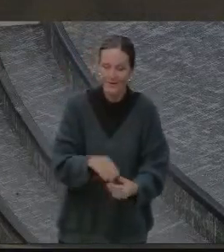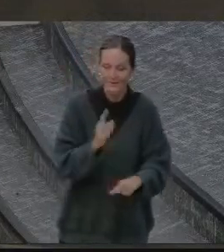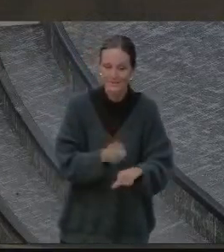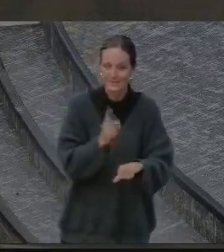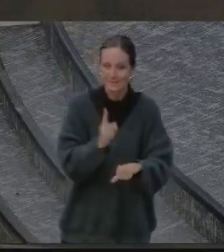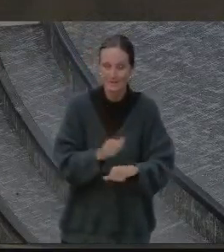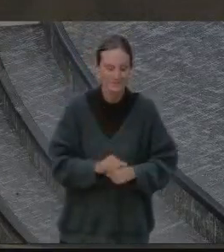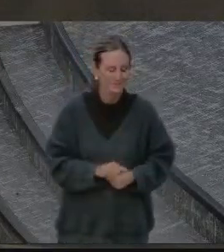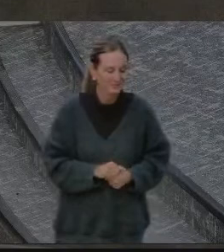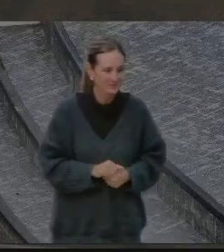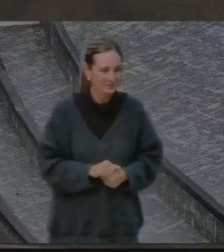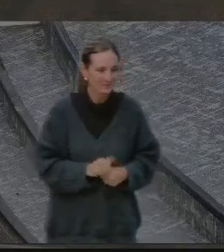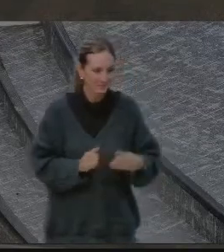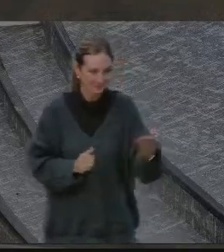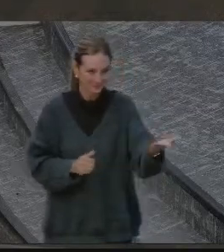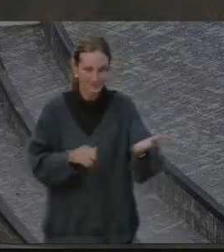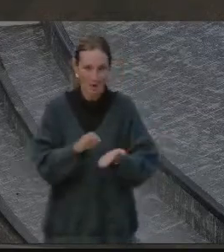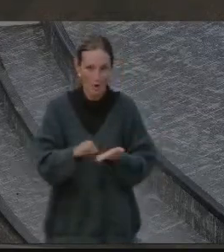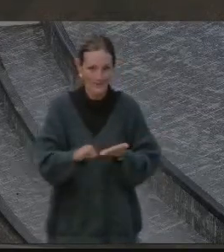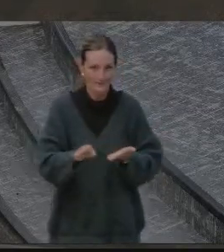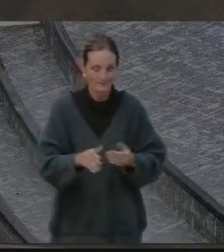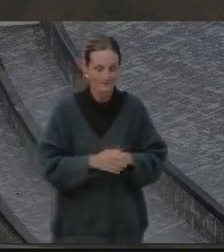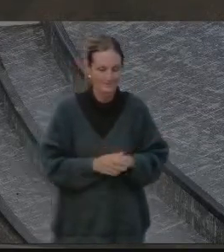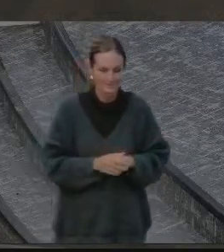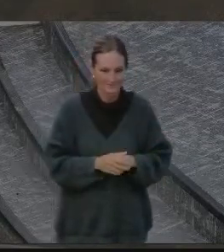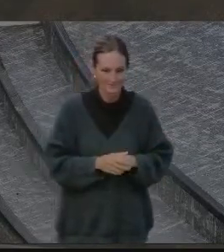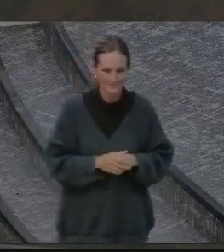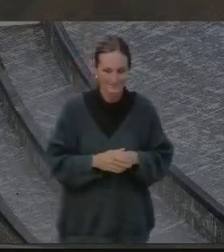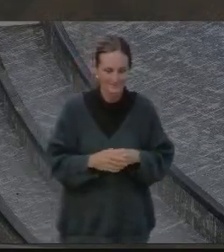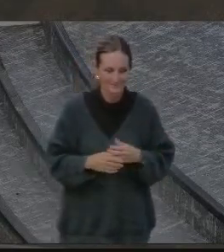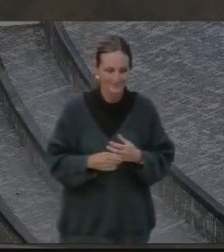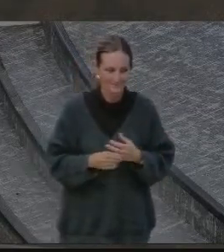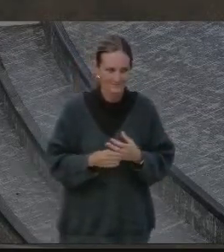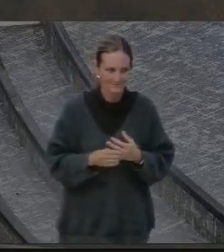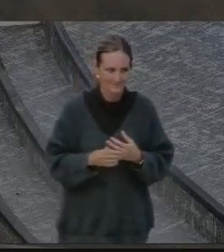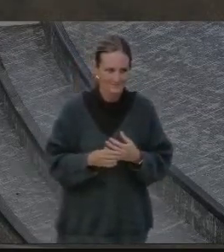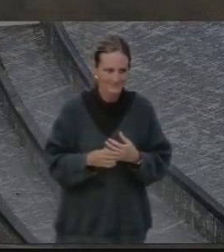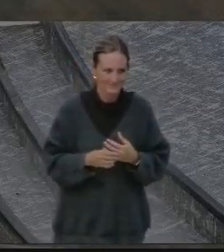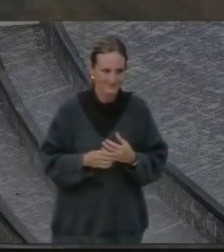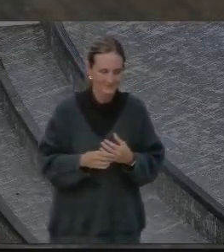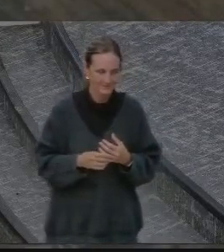we have our audit presentation. So thank you all.